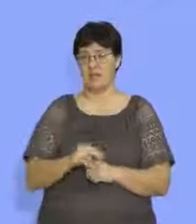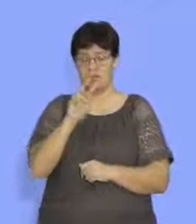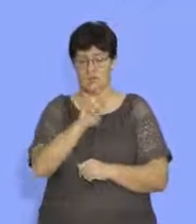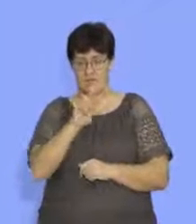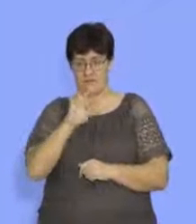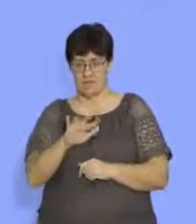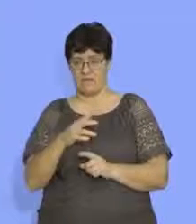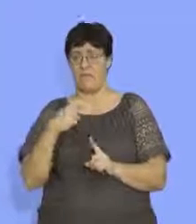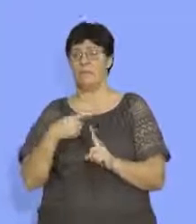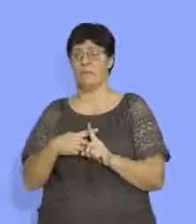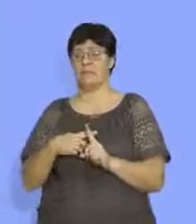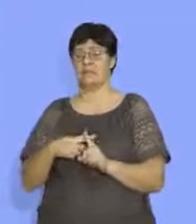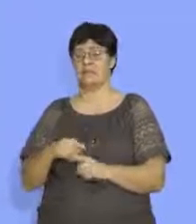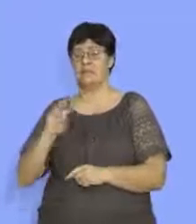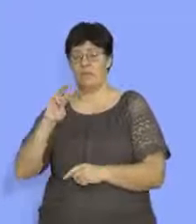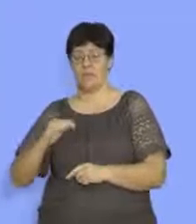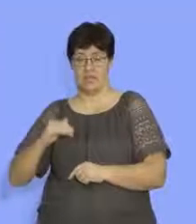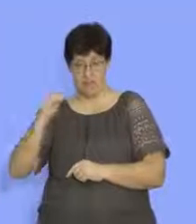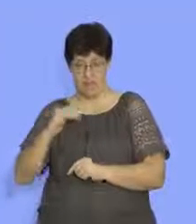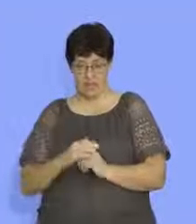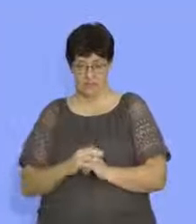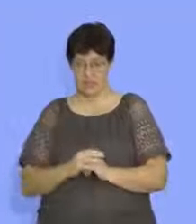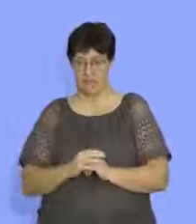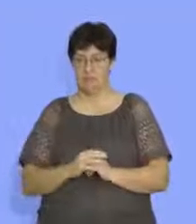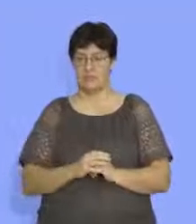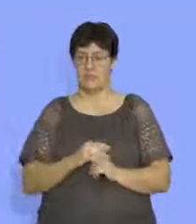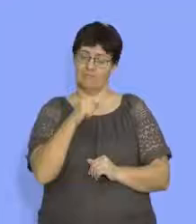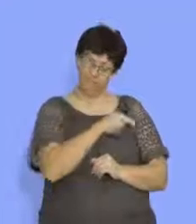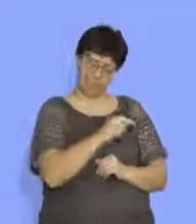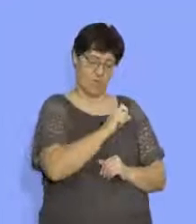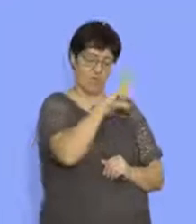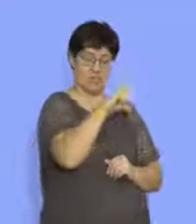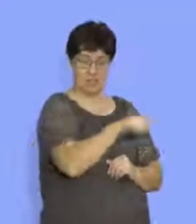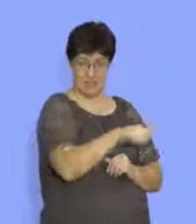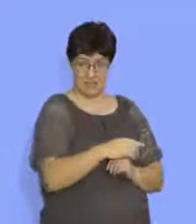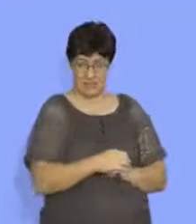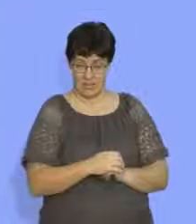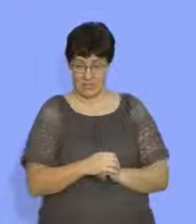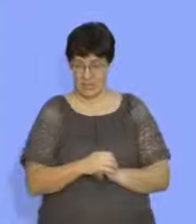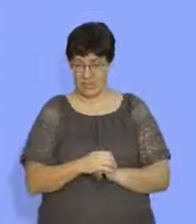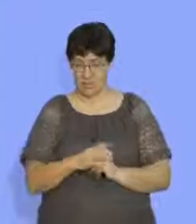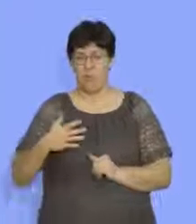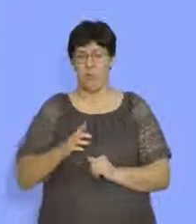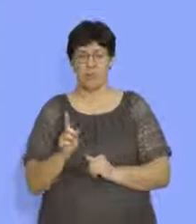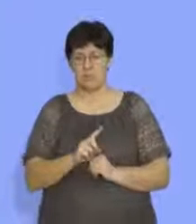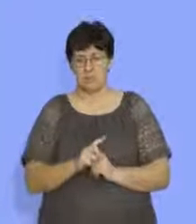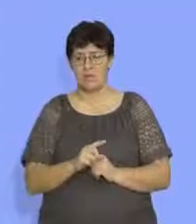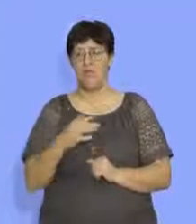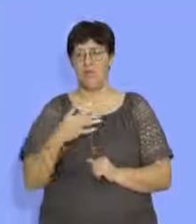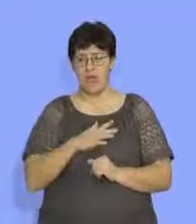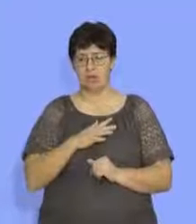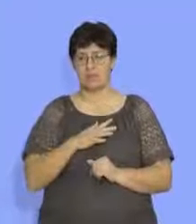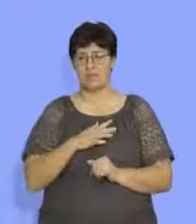be 25 plus the width, and this will be the width. You see? And then from there, what do we want? We want